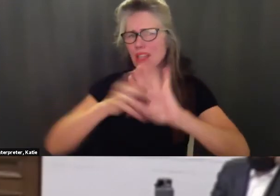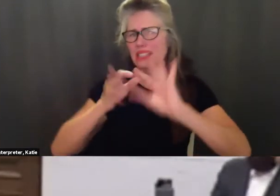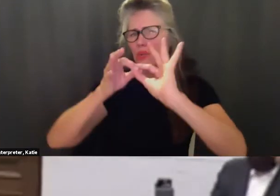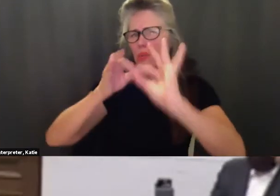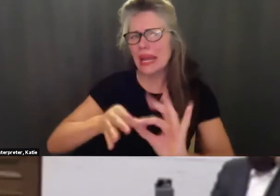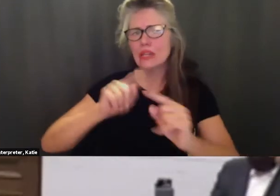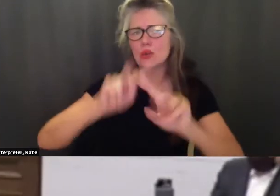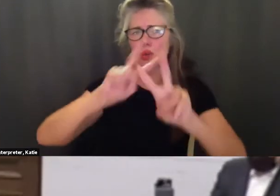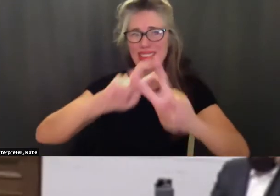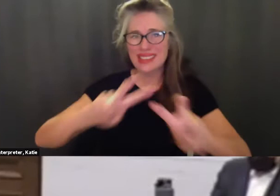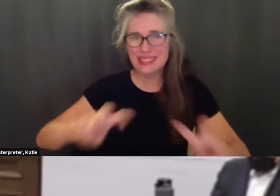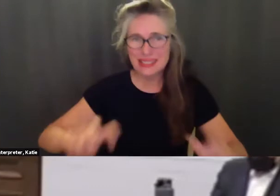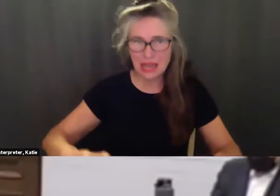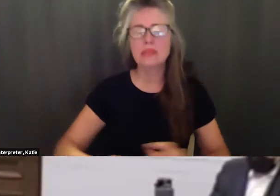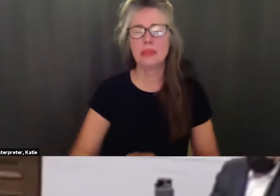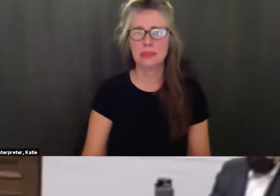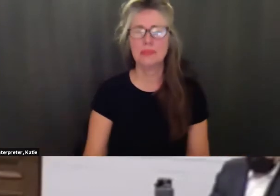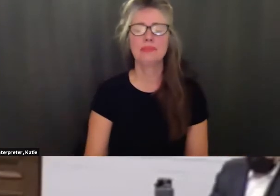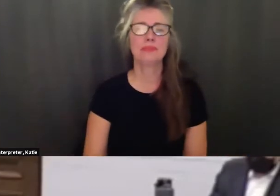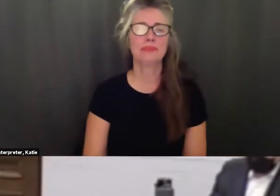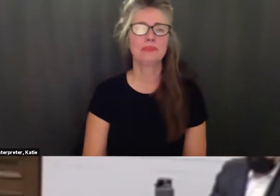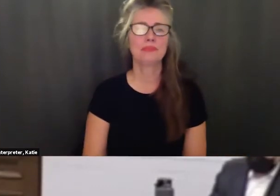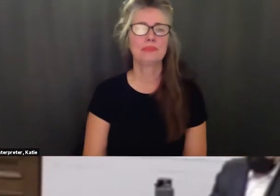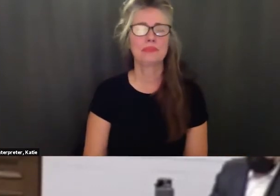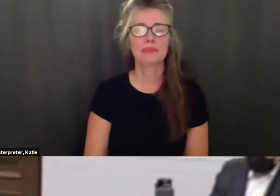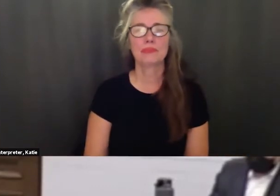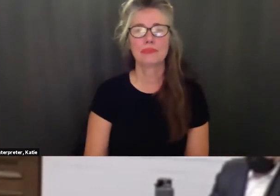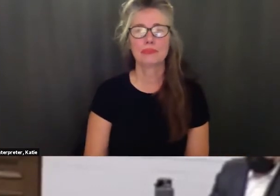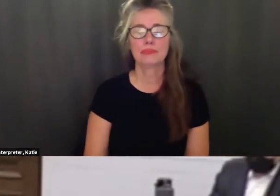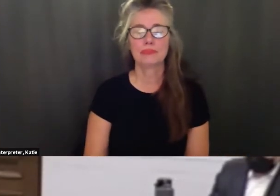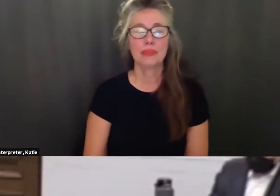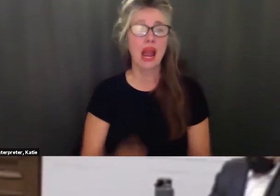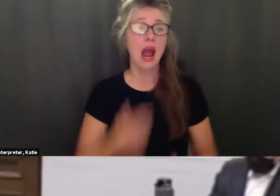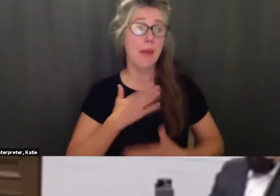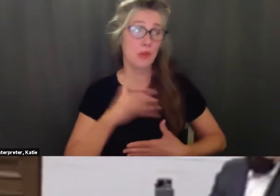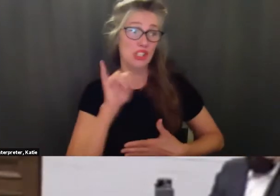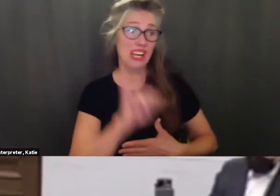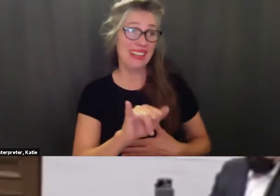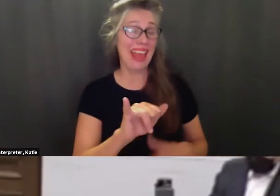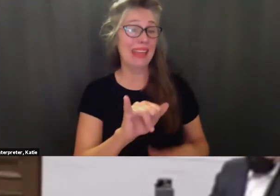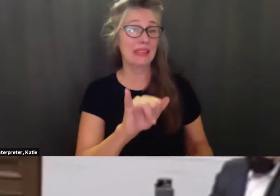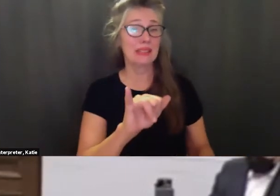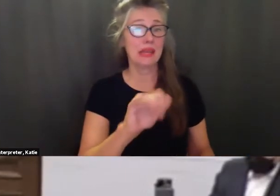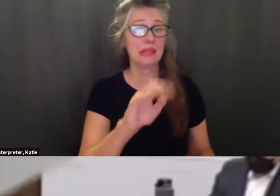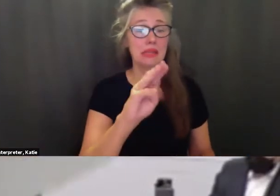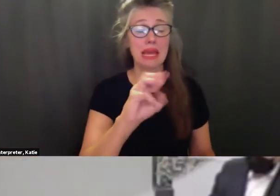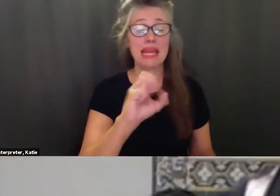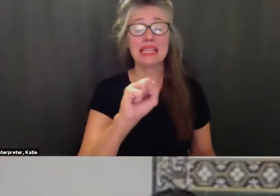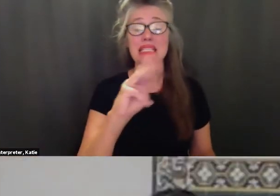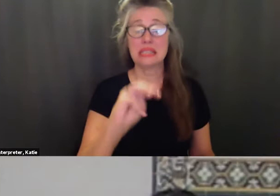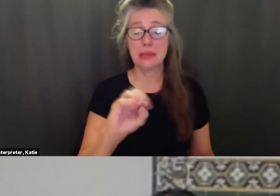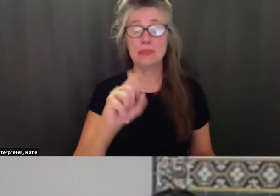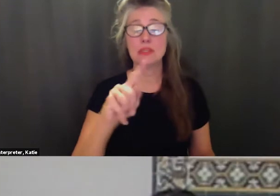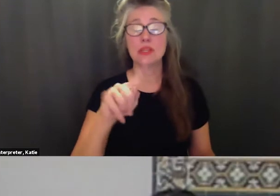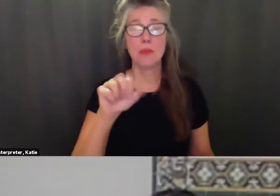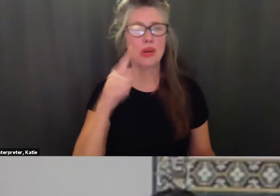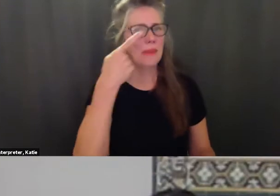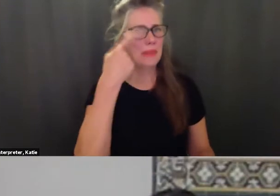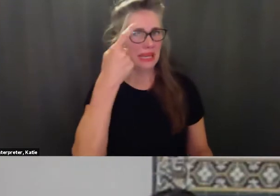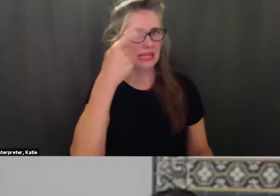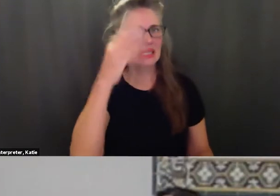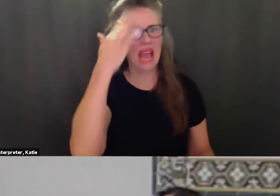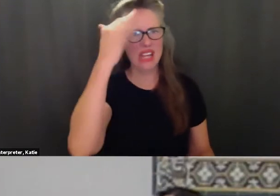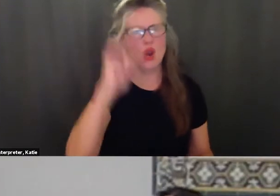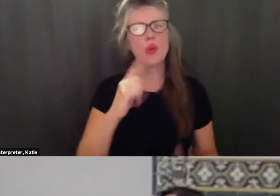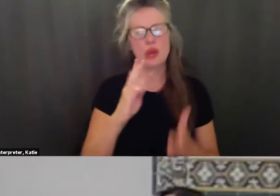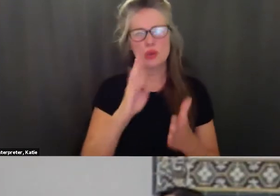all the various measures that we use. I really appreciate that, because we were talking earlier in the year about getting at the root cause. And